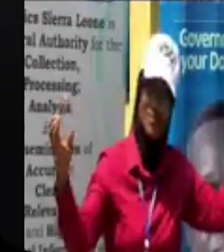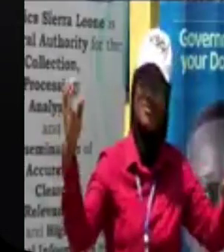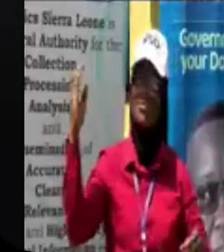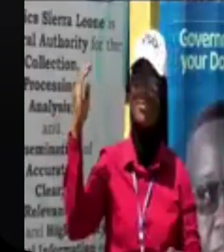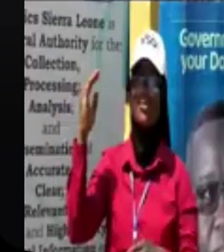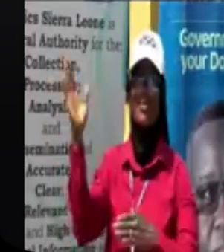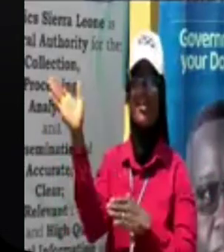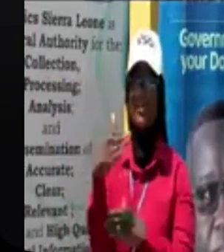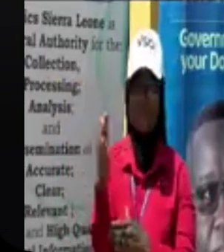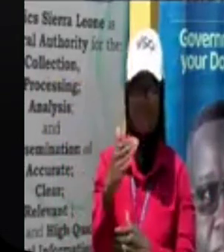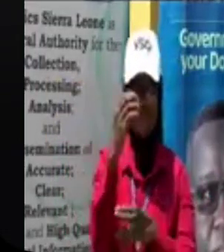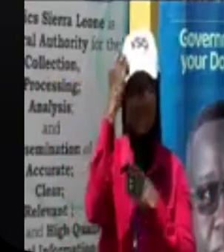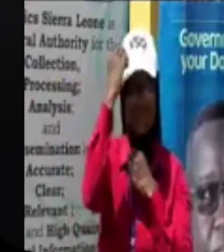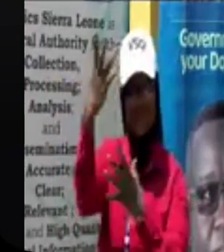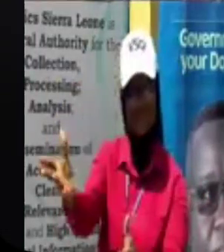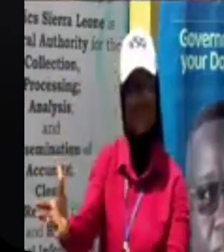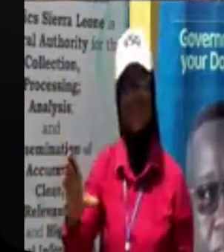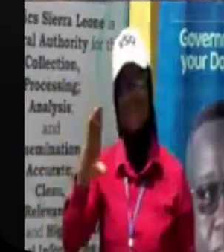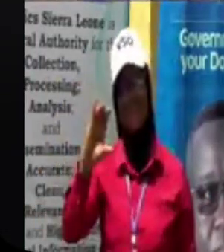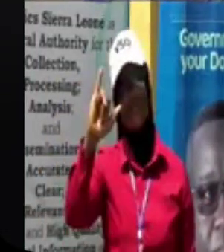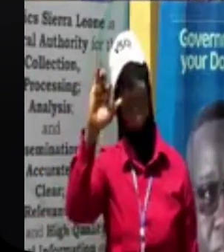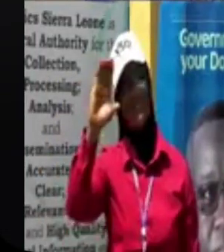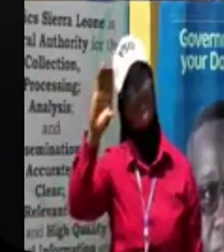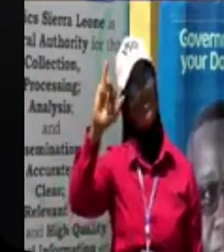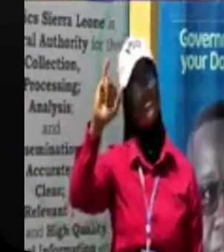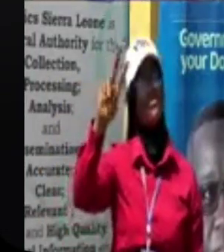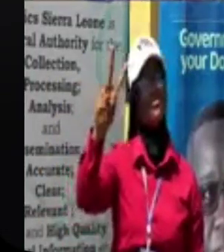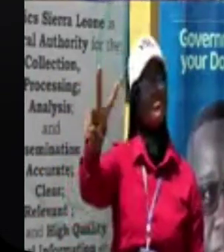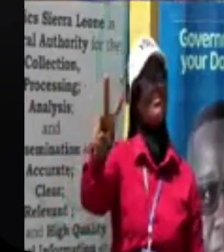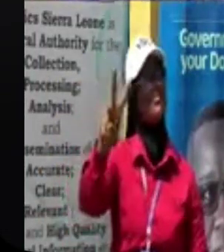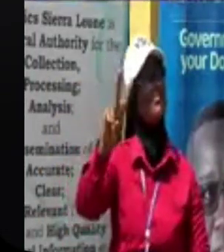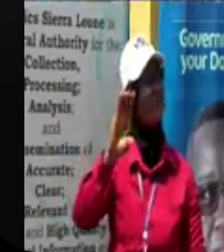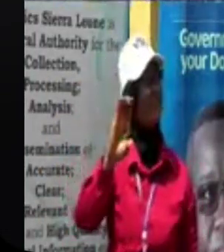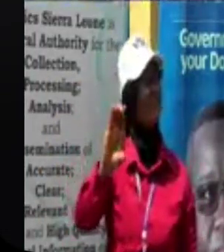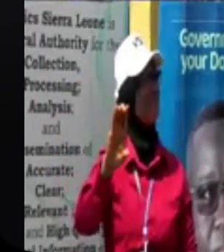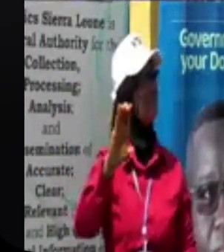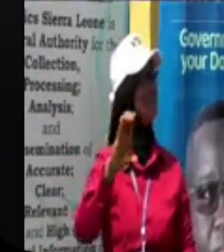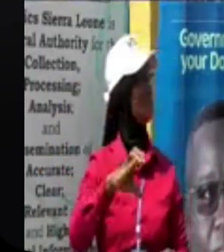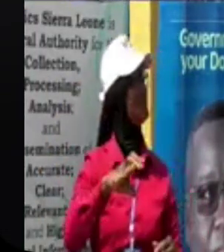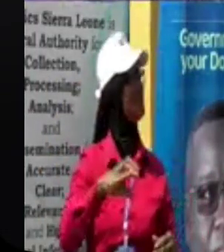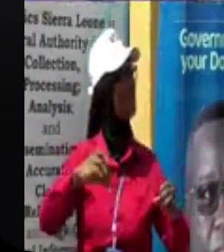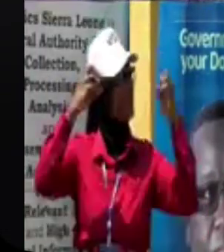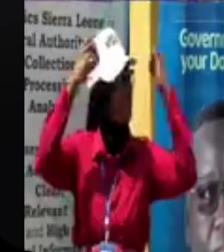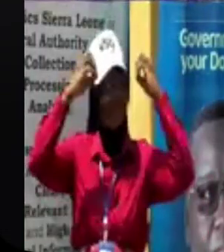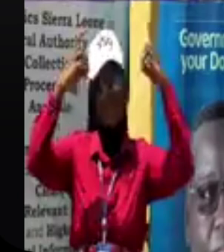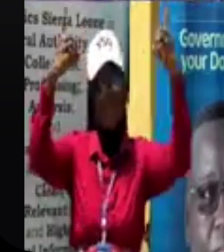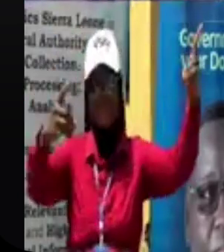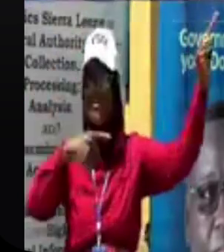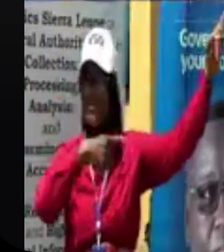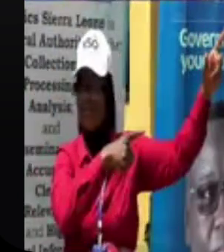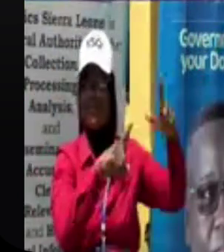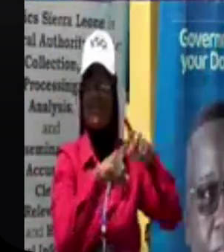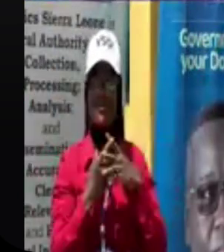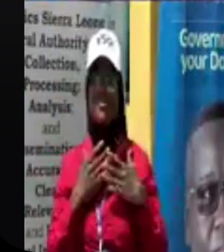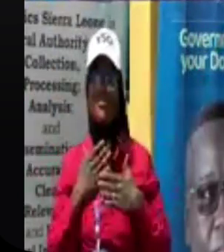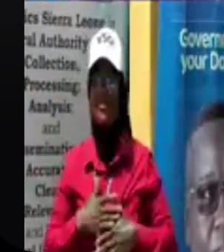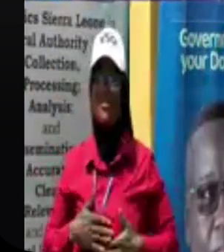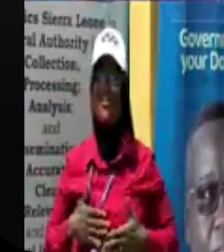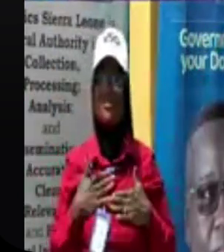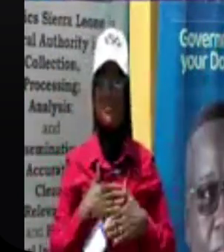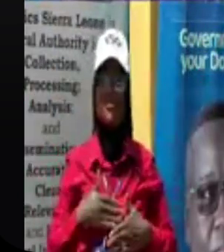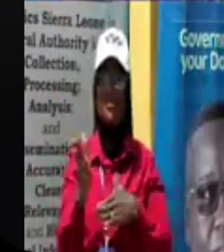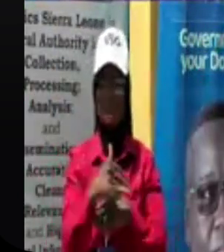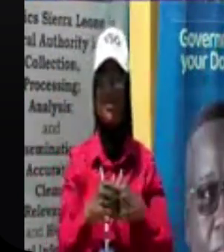Minister, Information and Civic Education. Perhaps make a start for appreciate the ministry. You